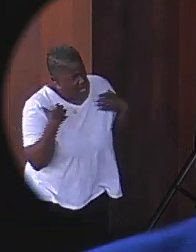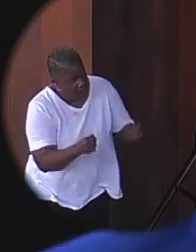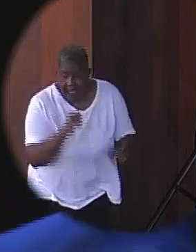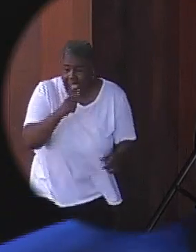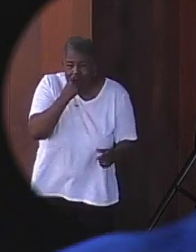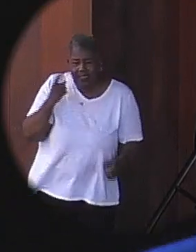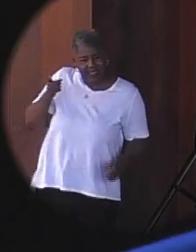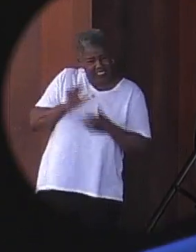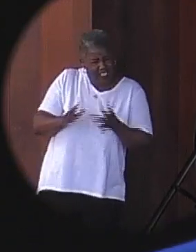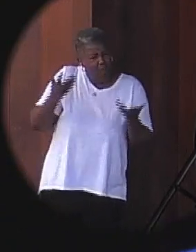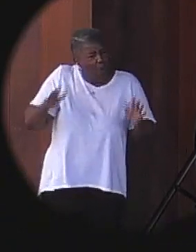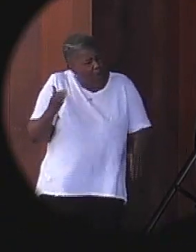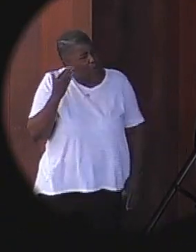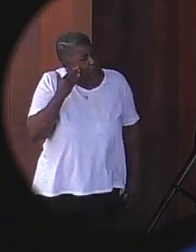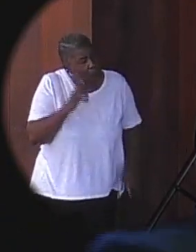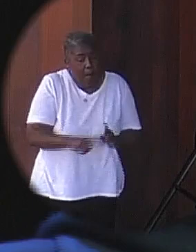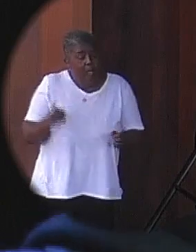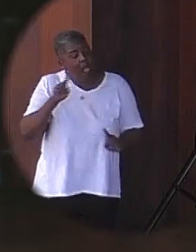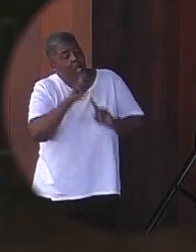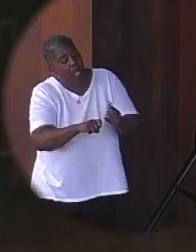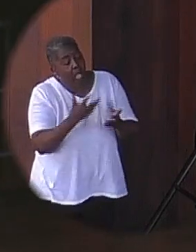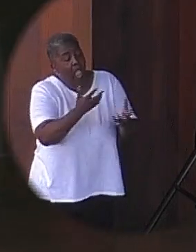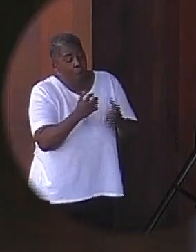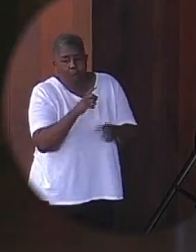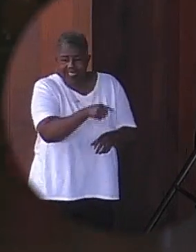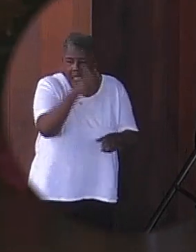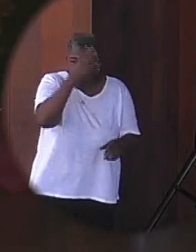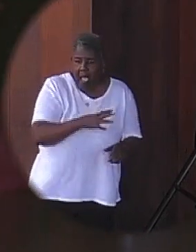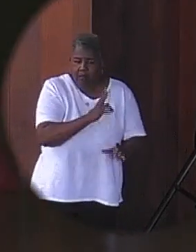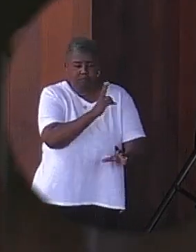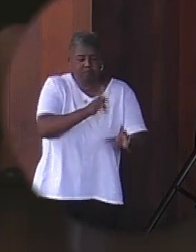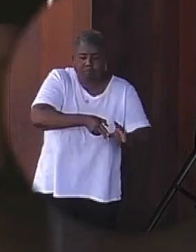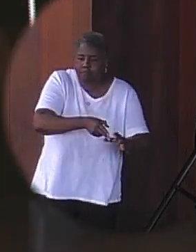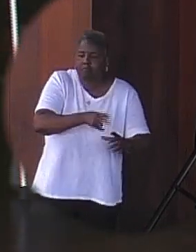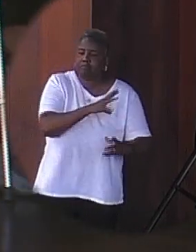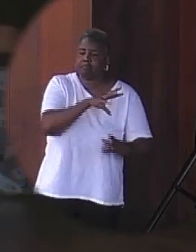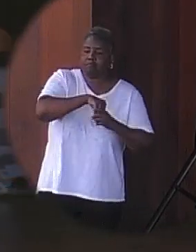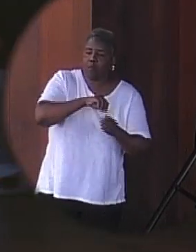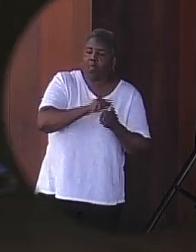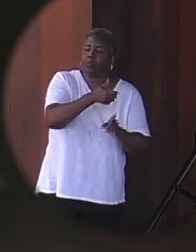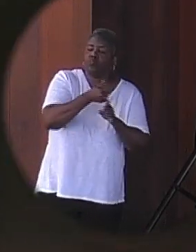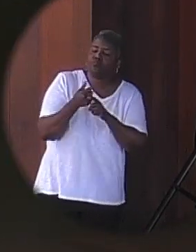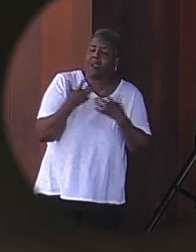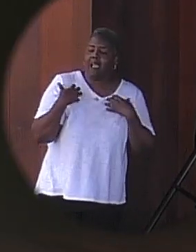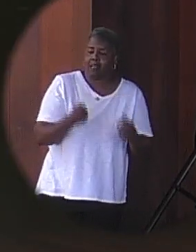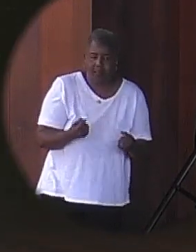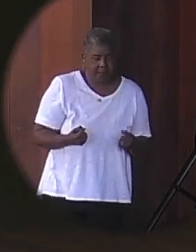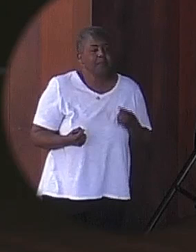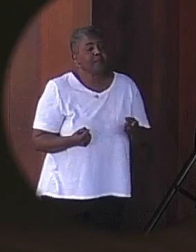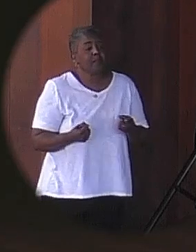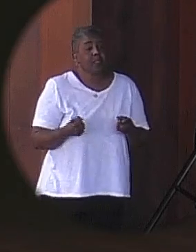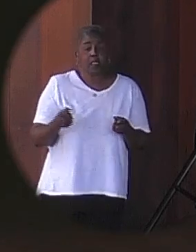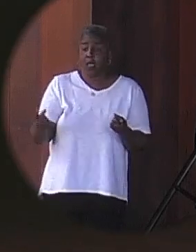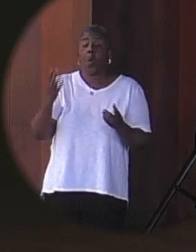Jesus doesn't know, but rather he wants him to participate in his own healing. God finds Ezekiel in the valley